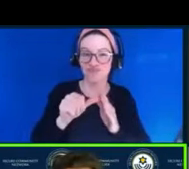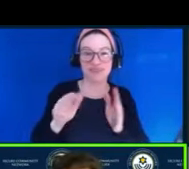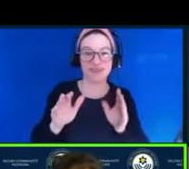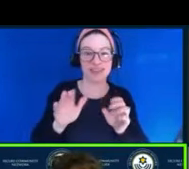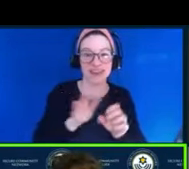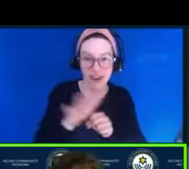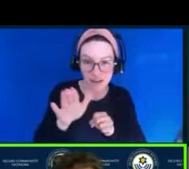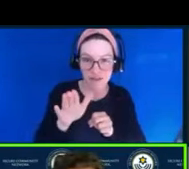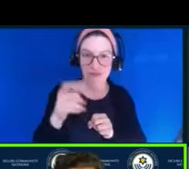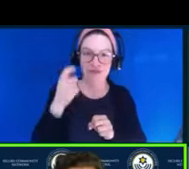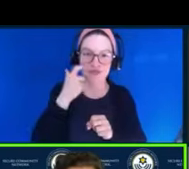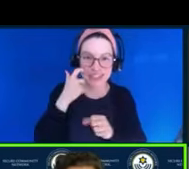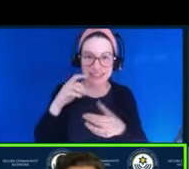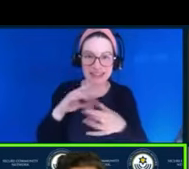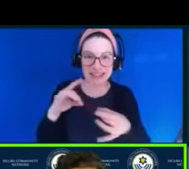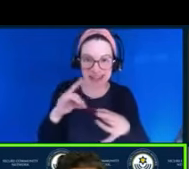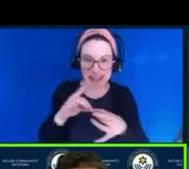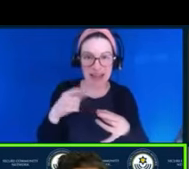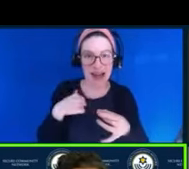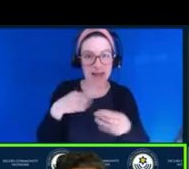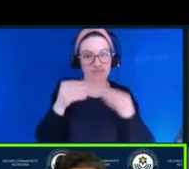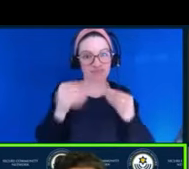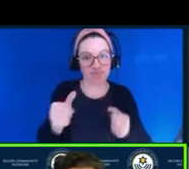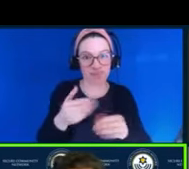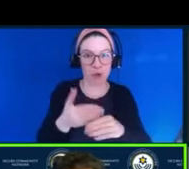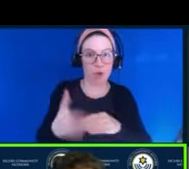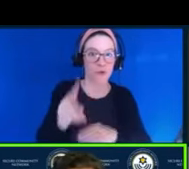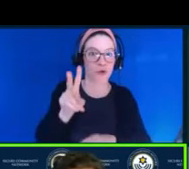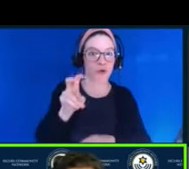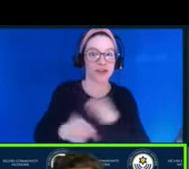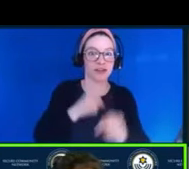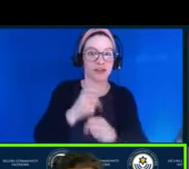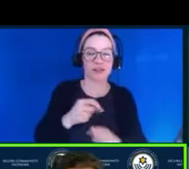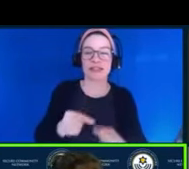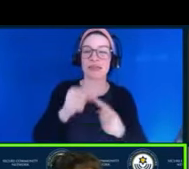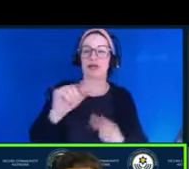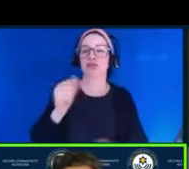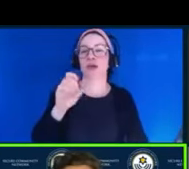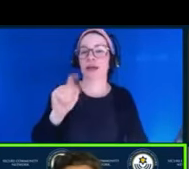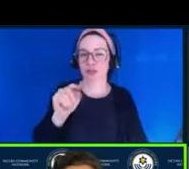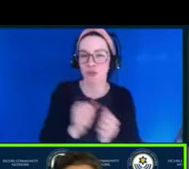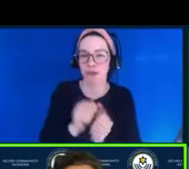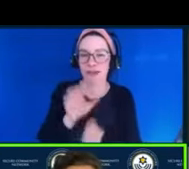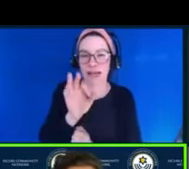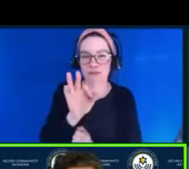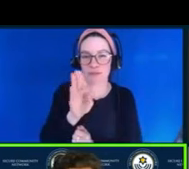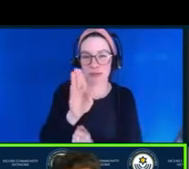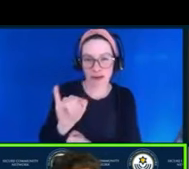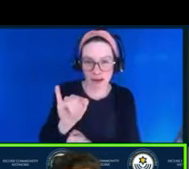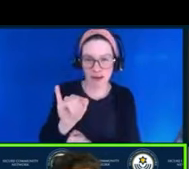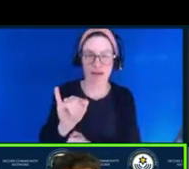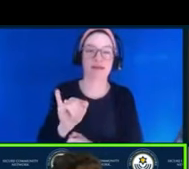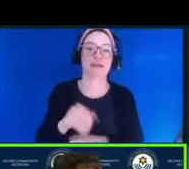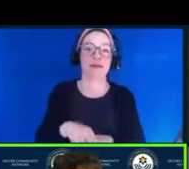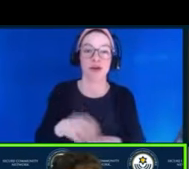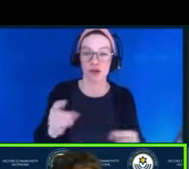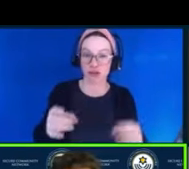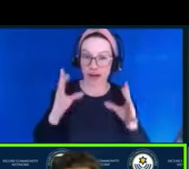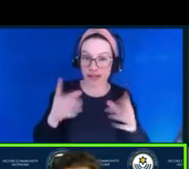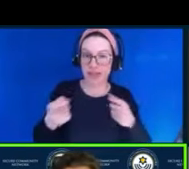been said. I spent over 2 decades as a special agent with the FBI working crisis management and specializing in weapons of